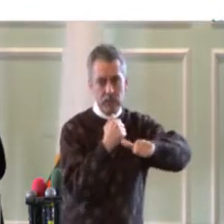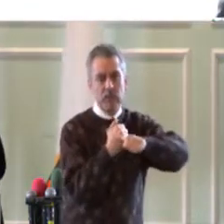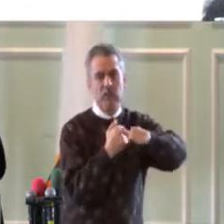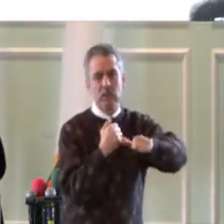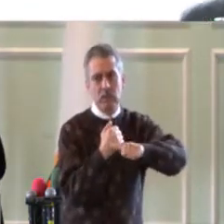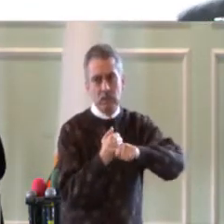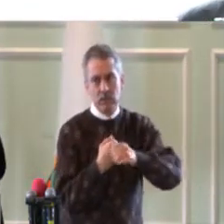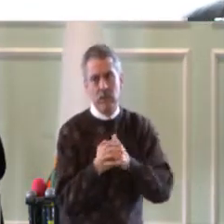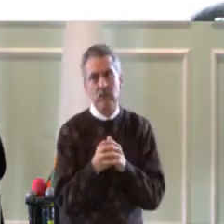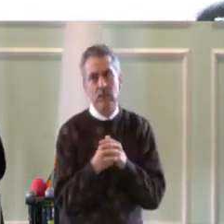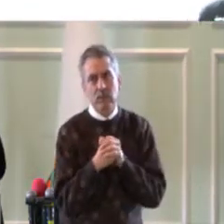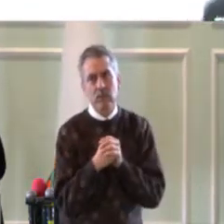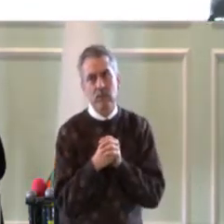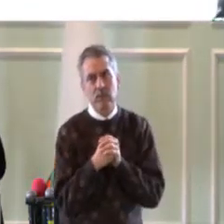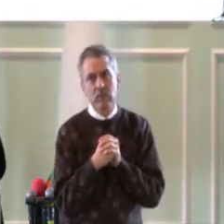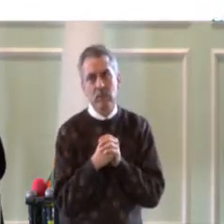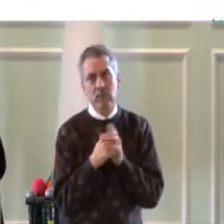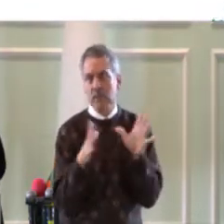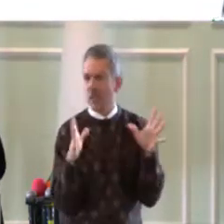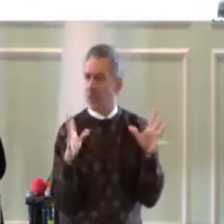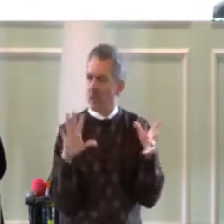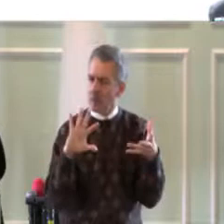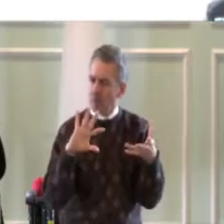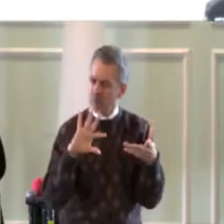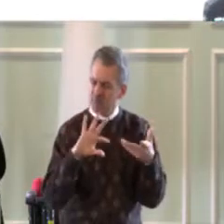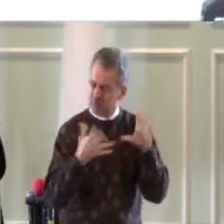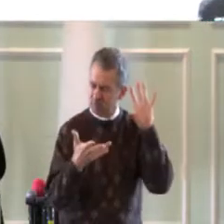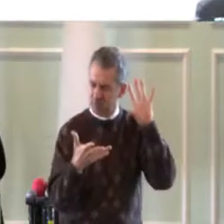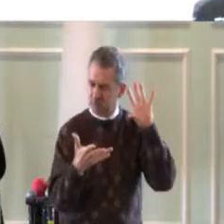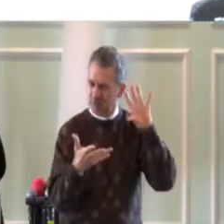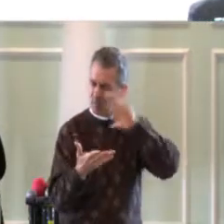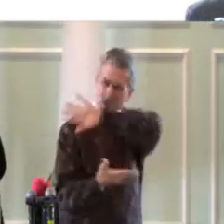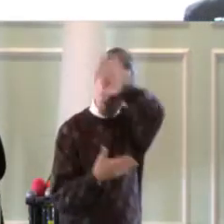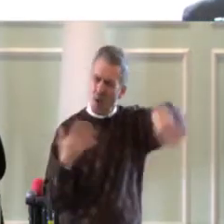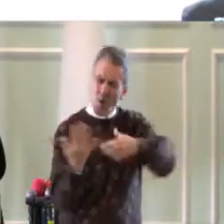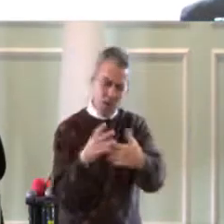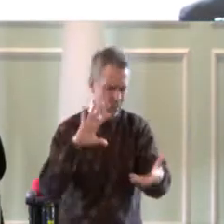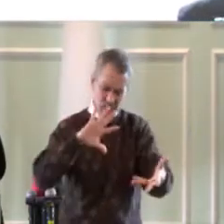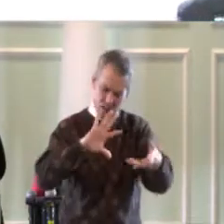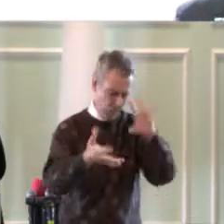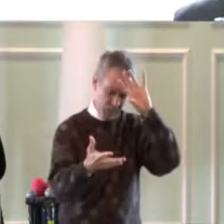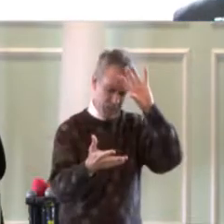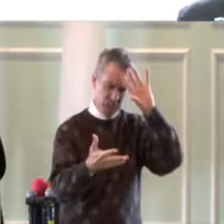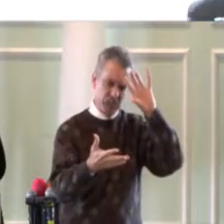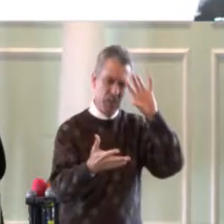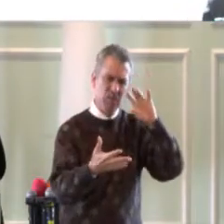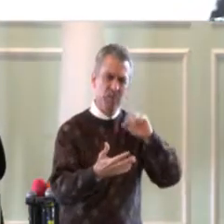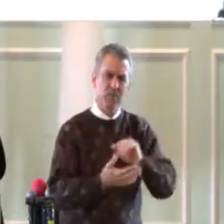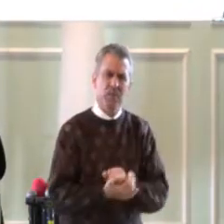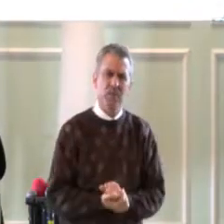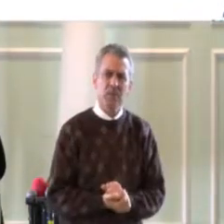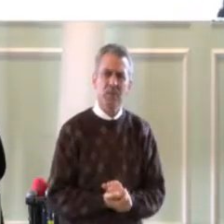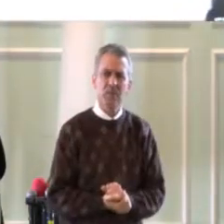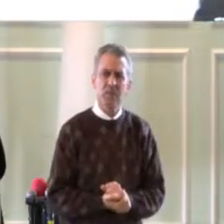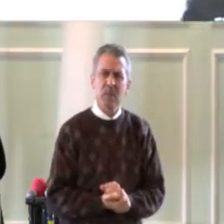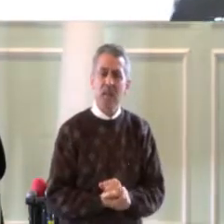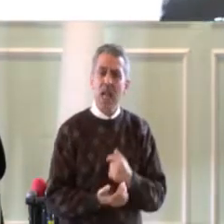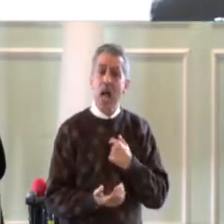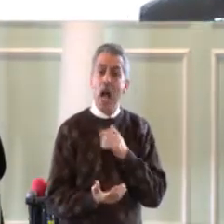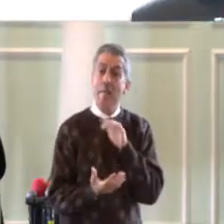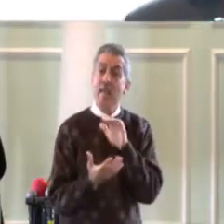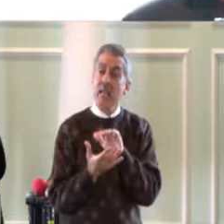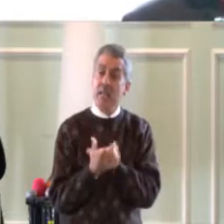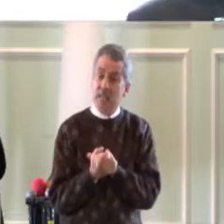It's like total chaos and total destruction. And I believe that the reason